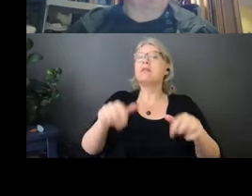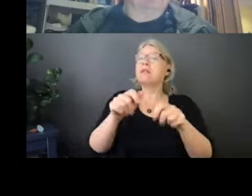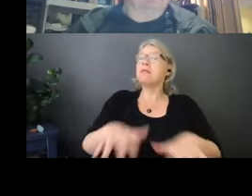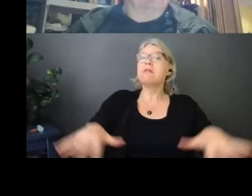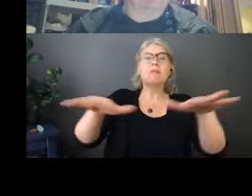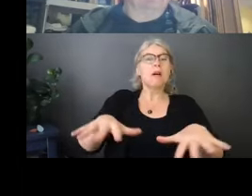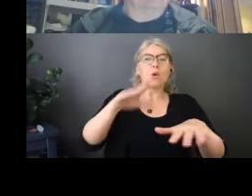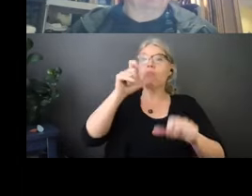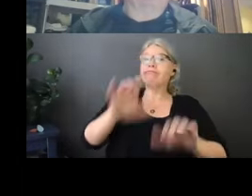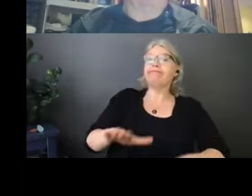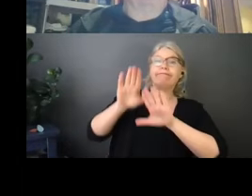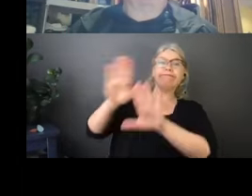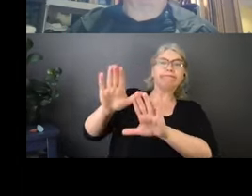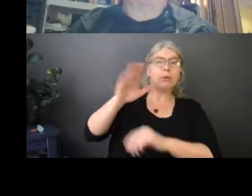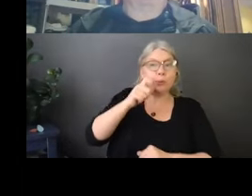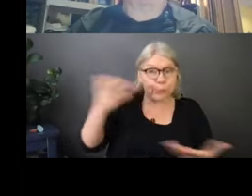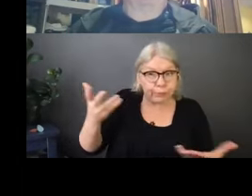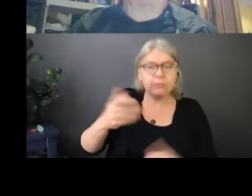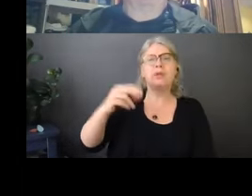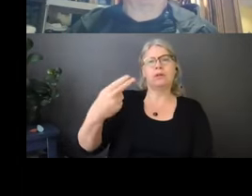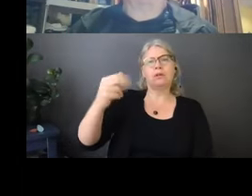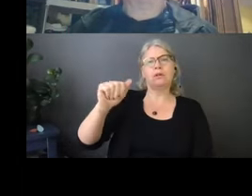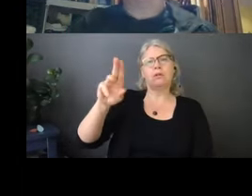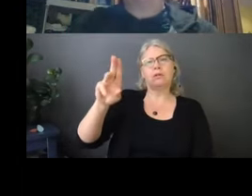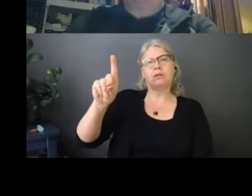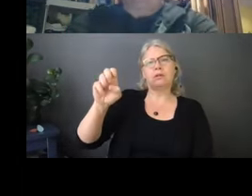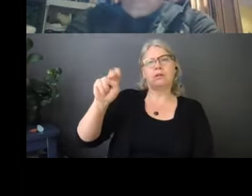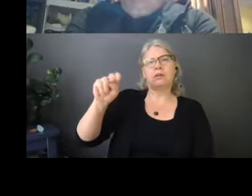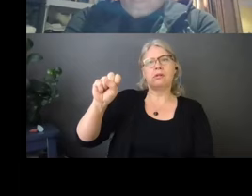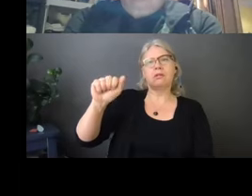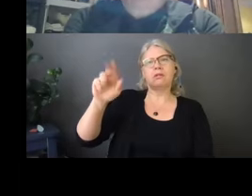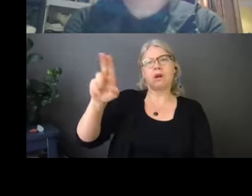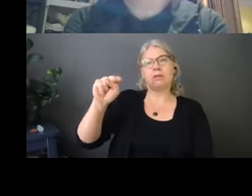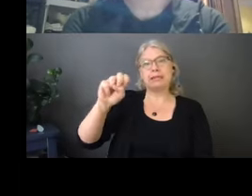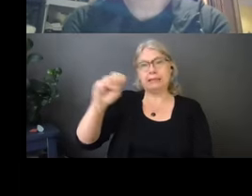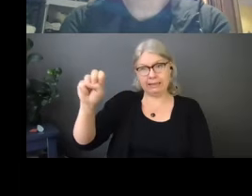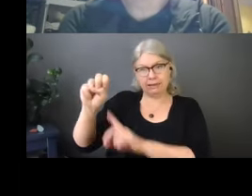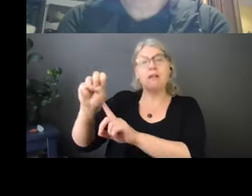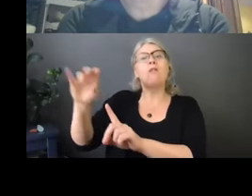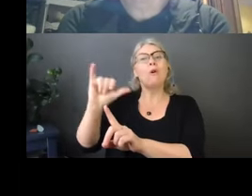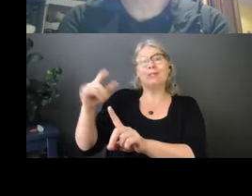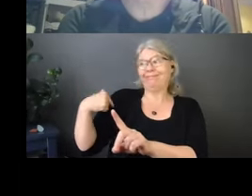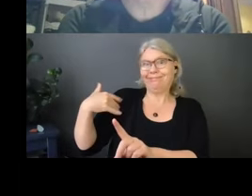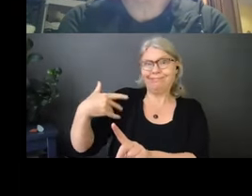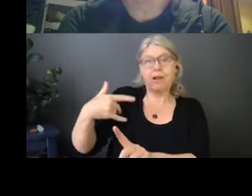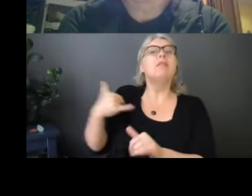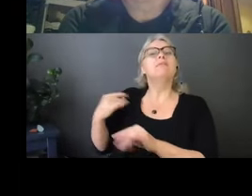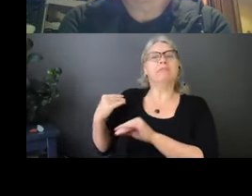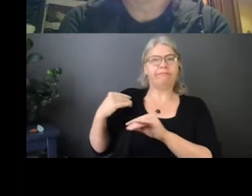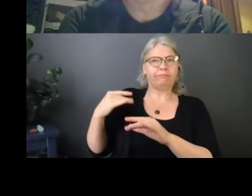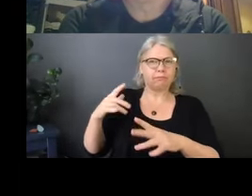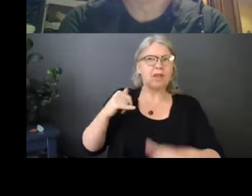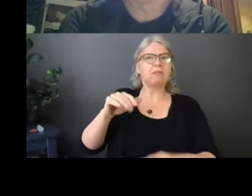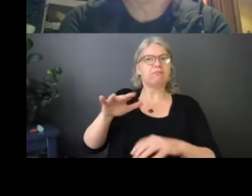of the Hadawishani and most recently, the territory